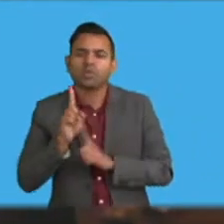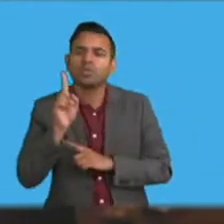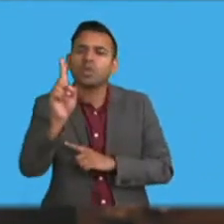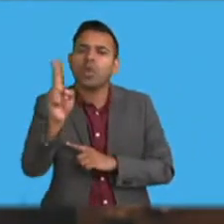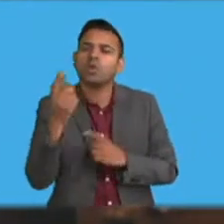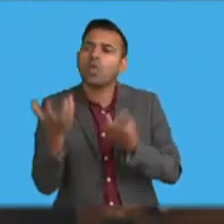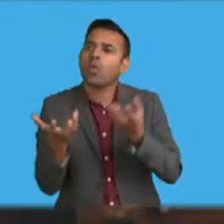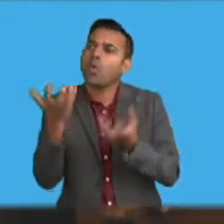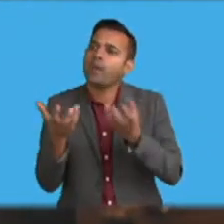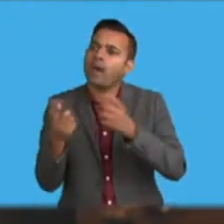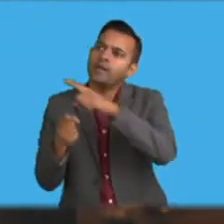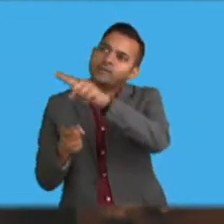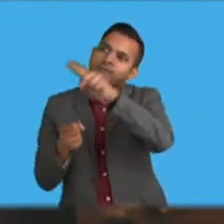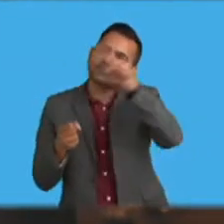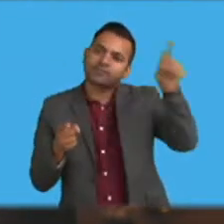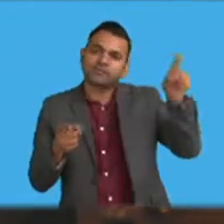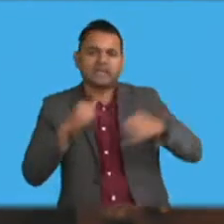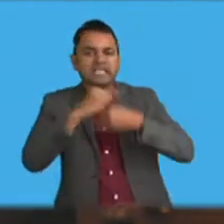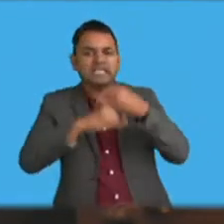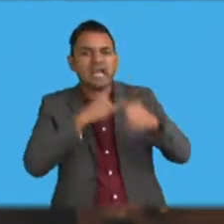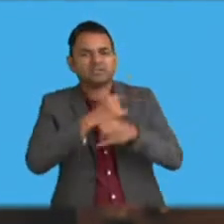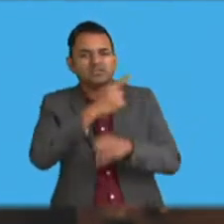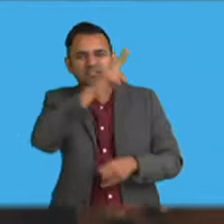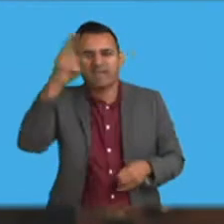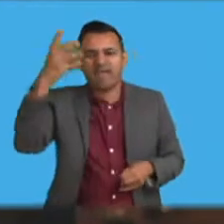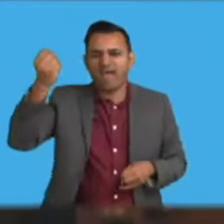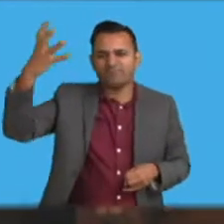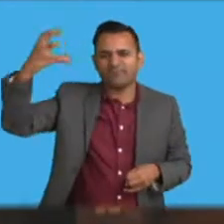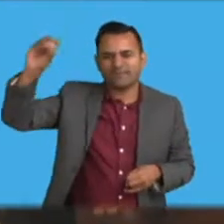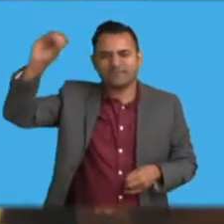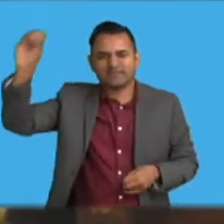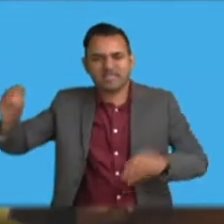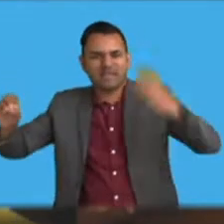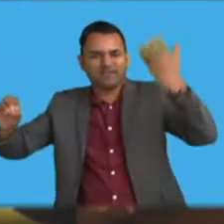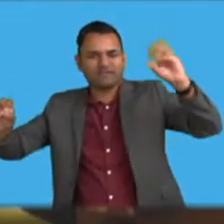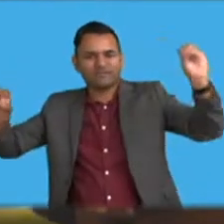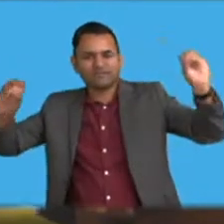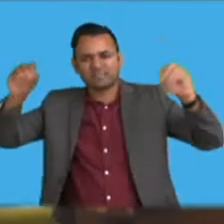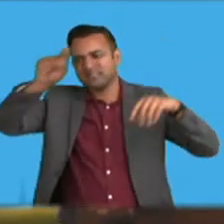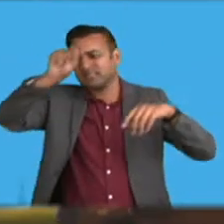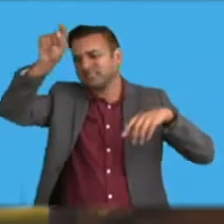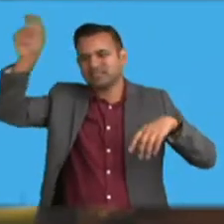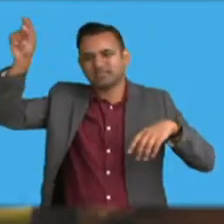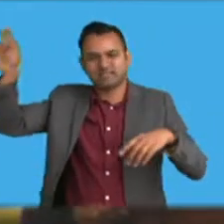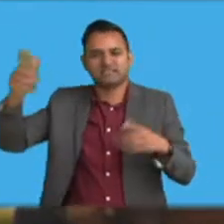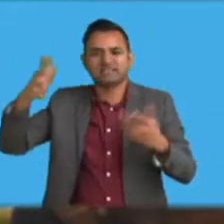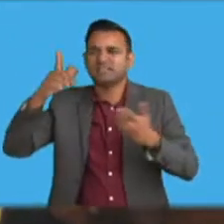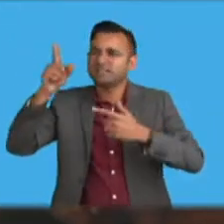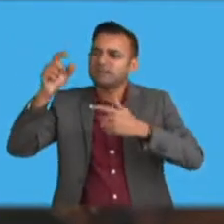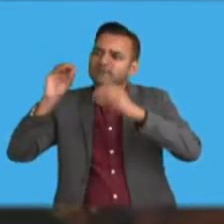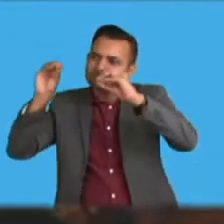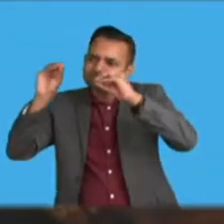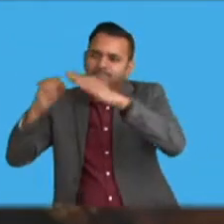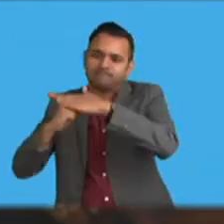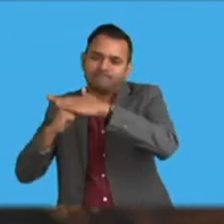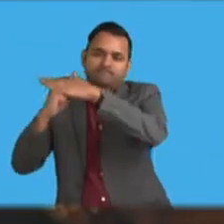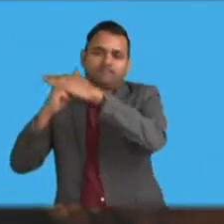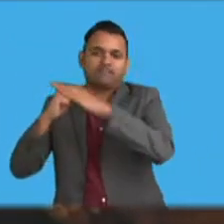of around 50% for nurturing sustainable business in the MSME sector. In fact, Madam